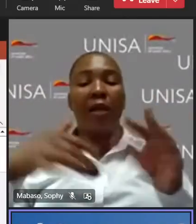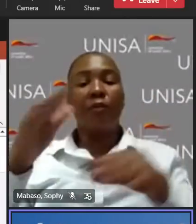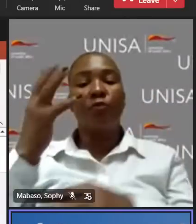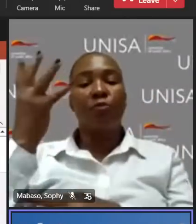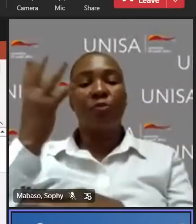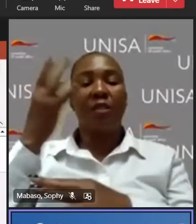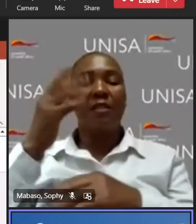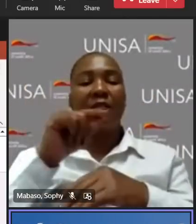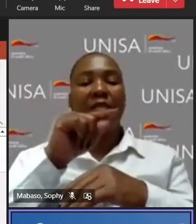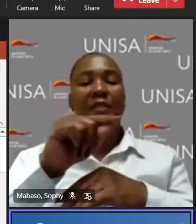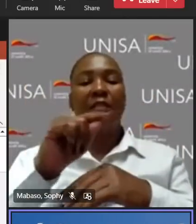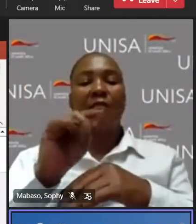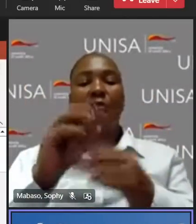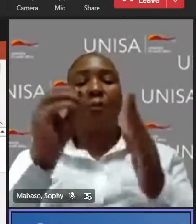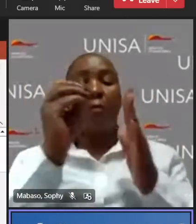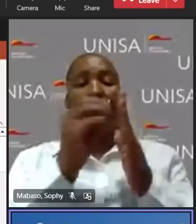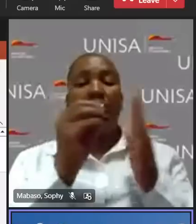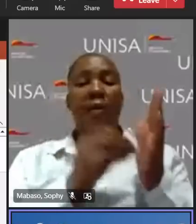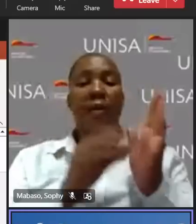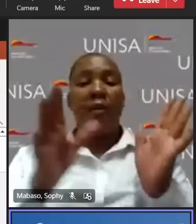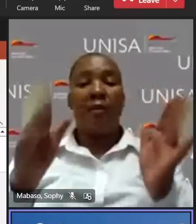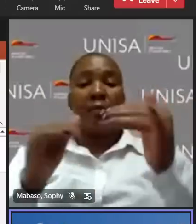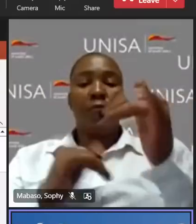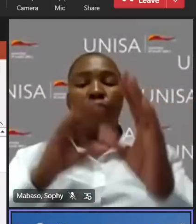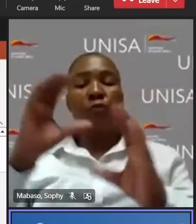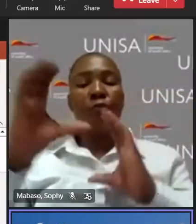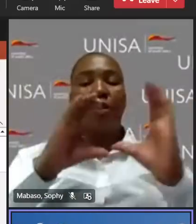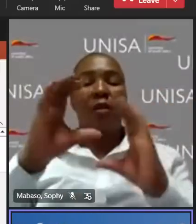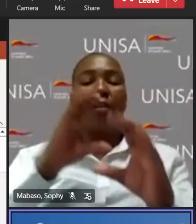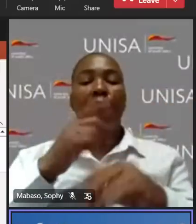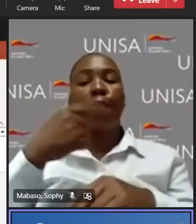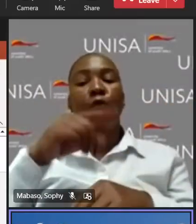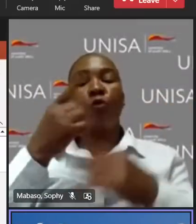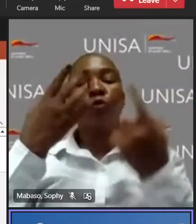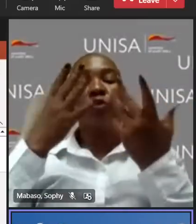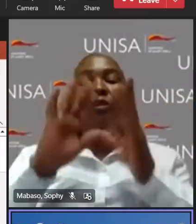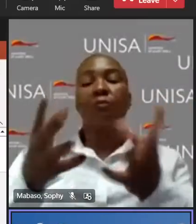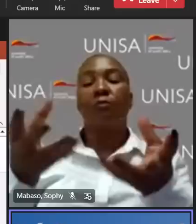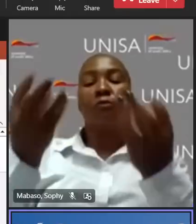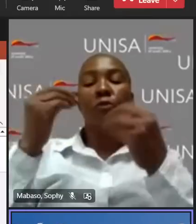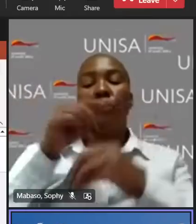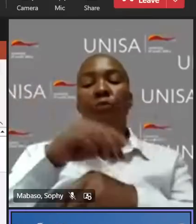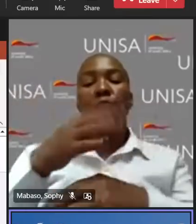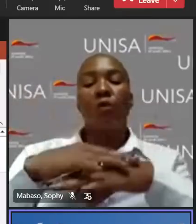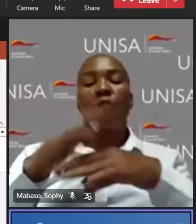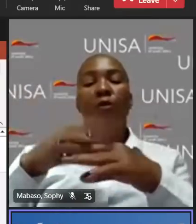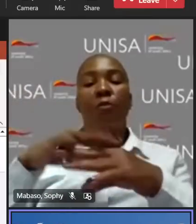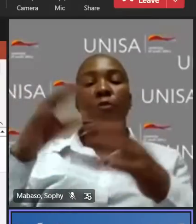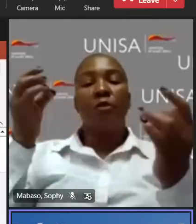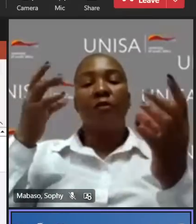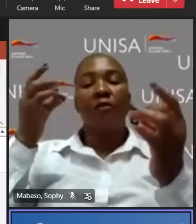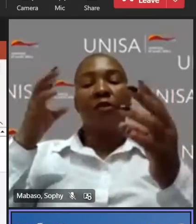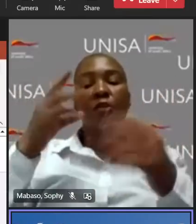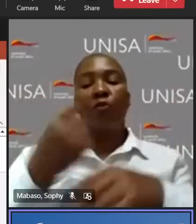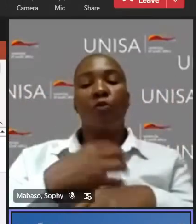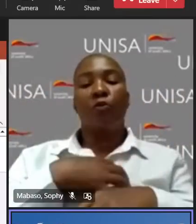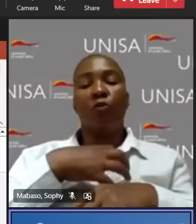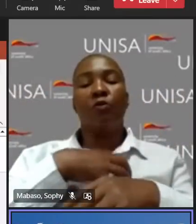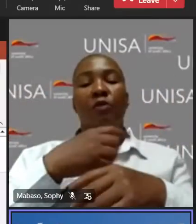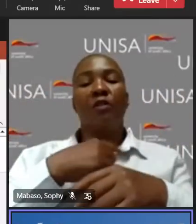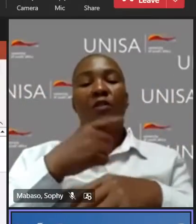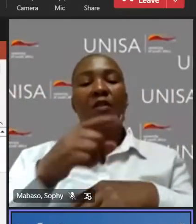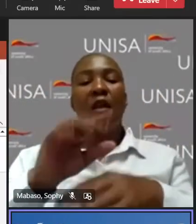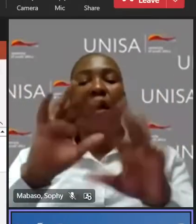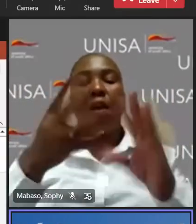are going to post in the chat, just so that they can be able to find more information on their own. And of course, how